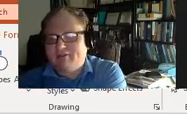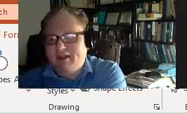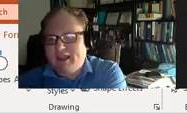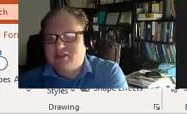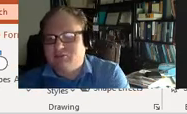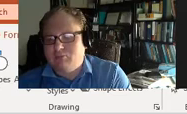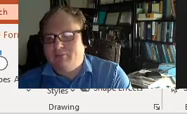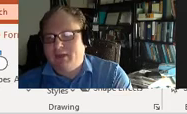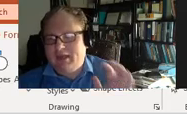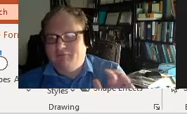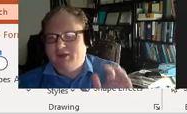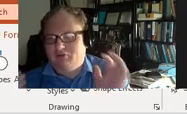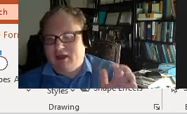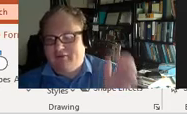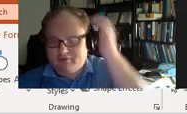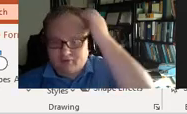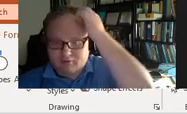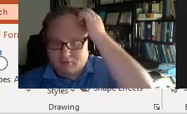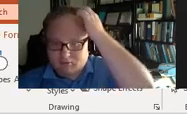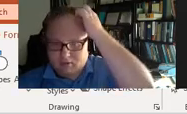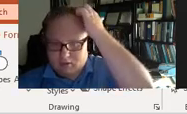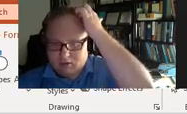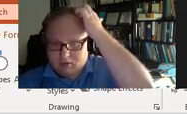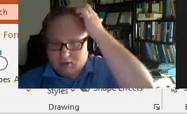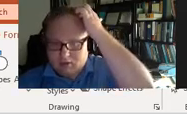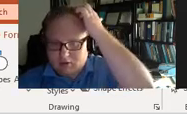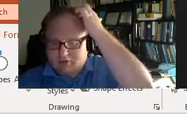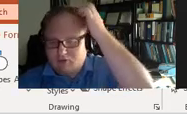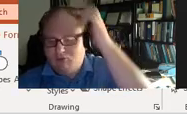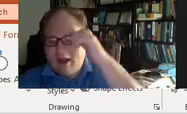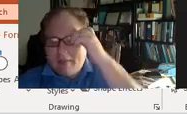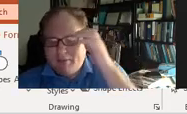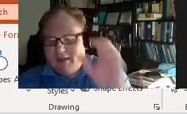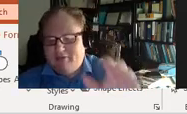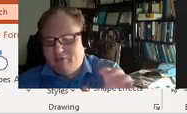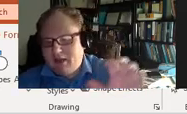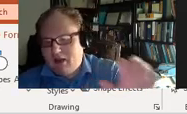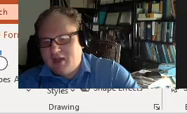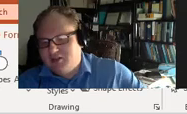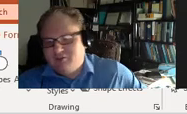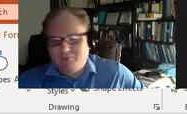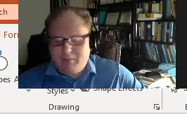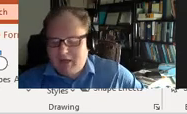that reconciliation when we believed in Christ. Right. So what happened is, the way